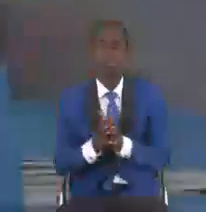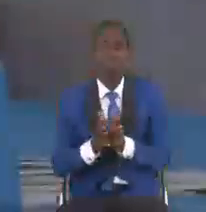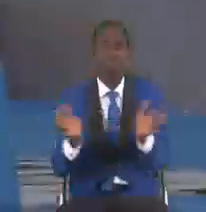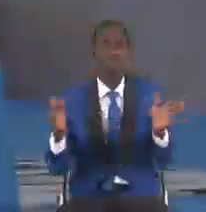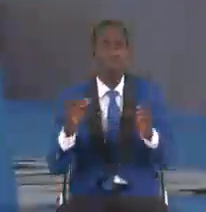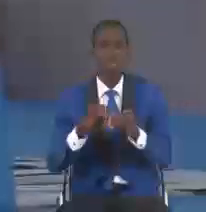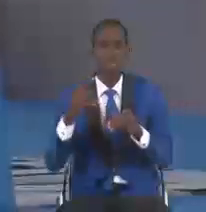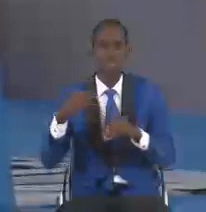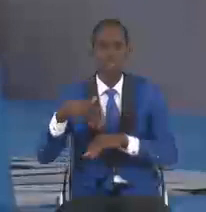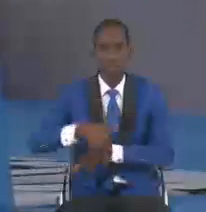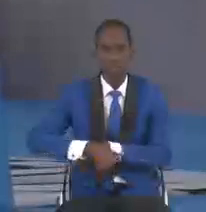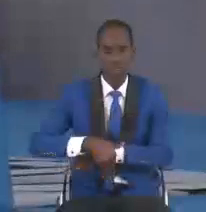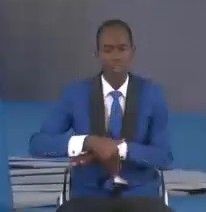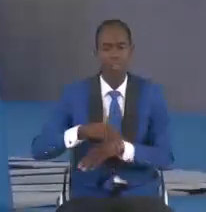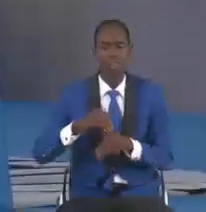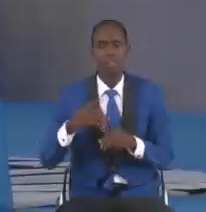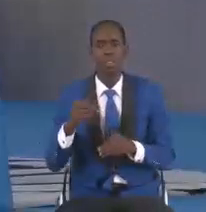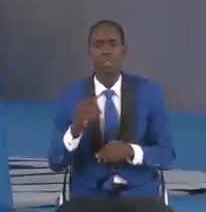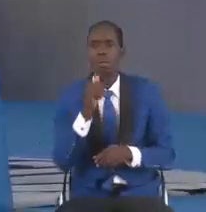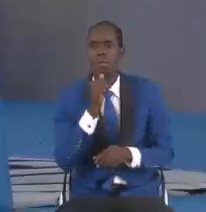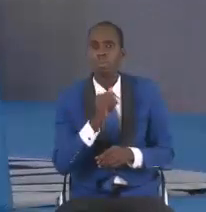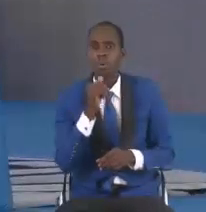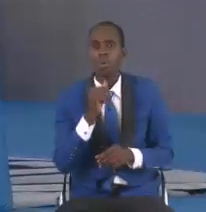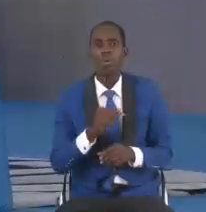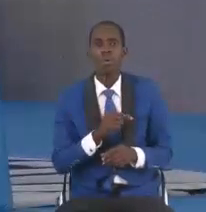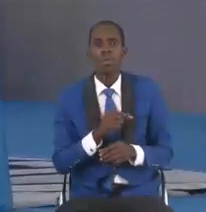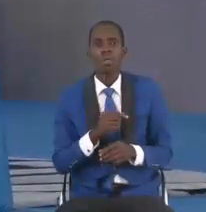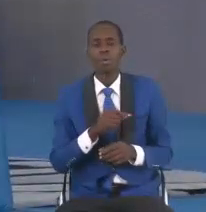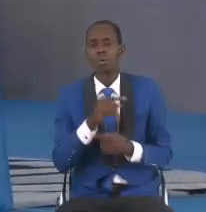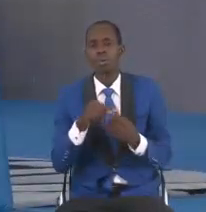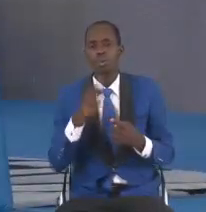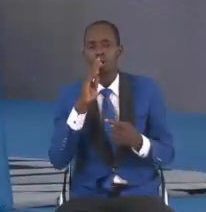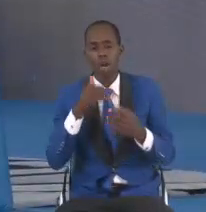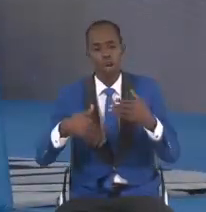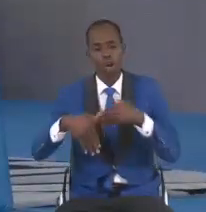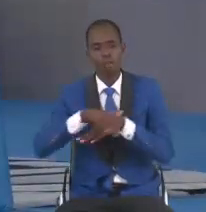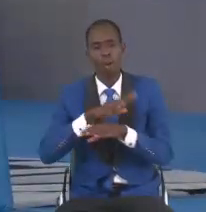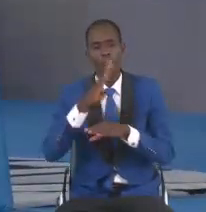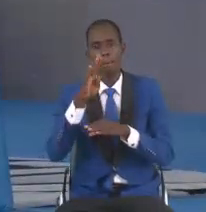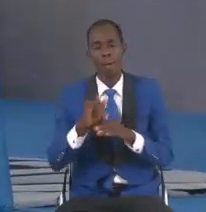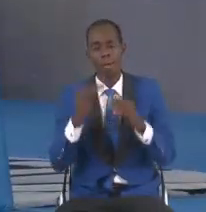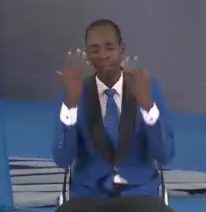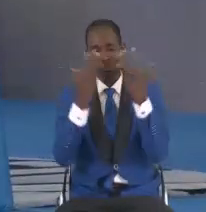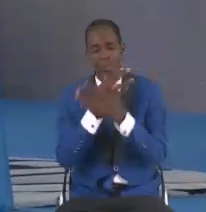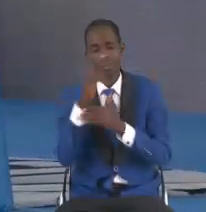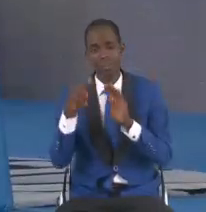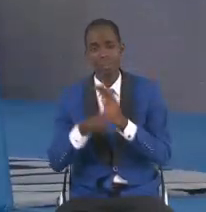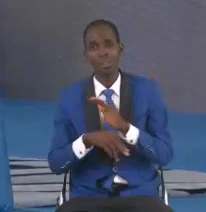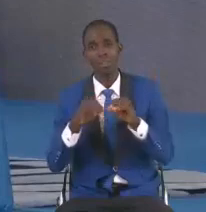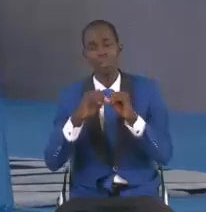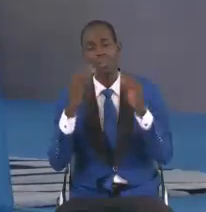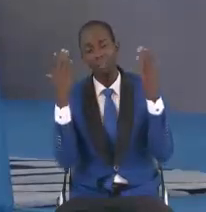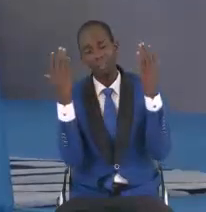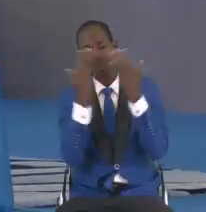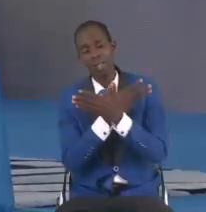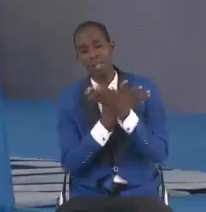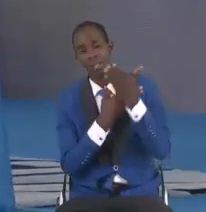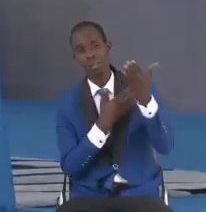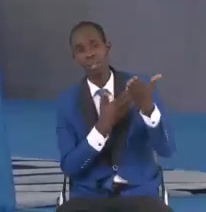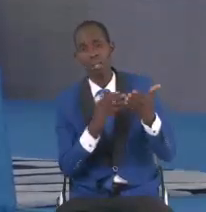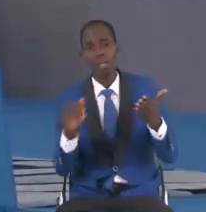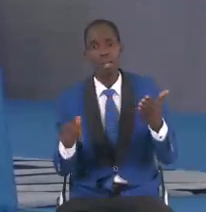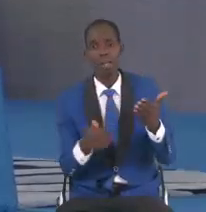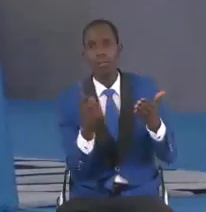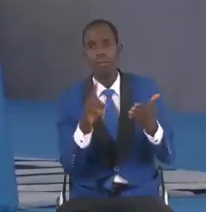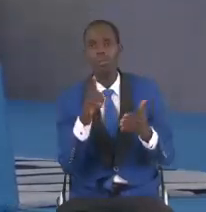night, in the private, when you are covered by darkness, in the dark there, anywhere you are, in